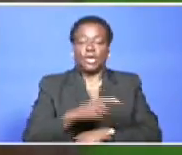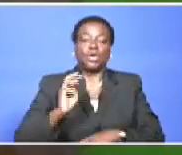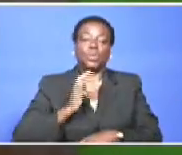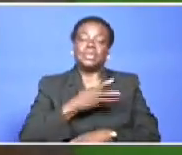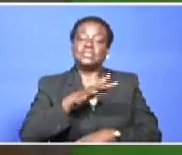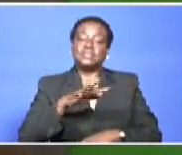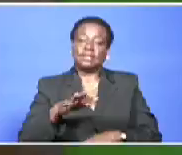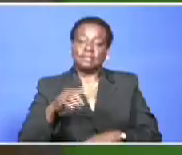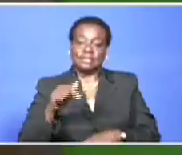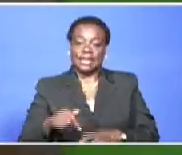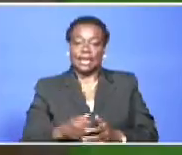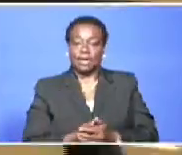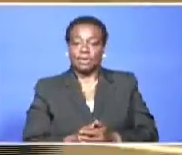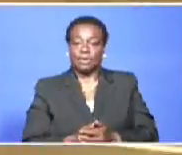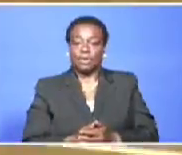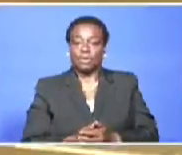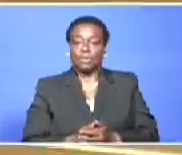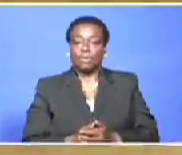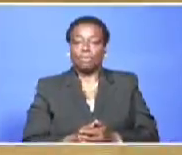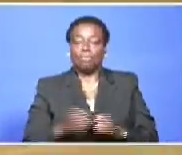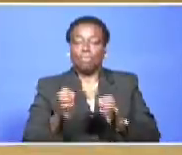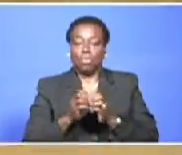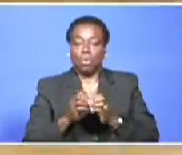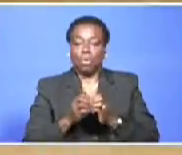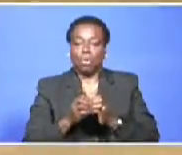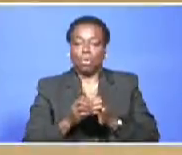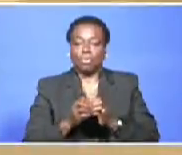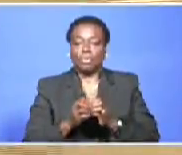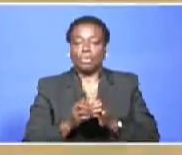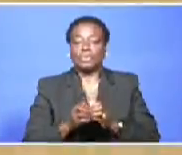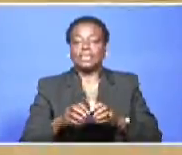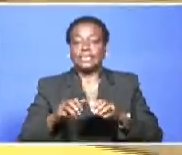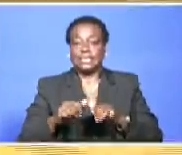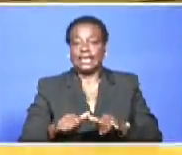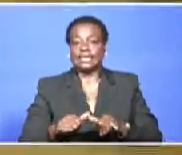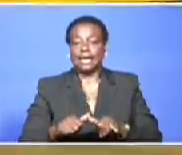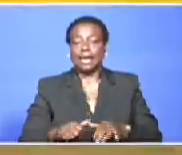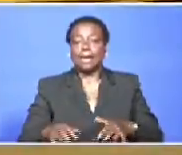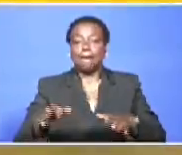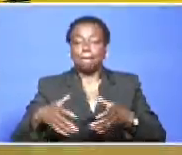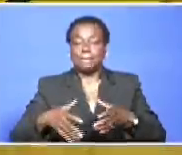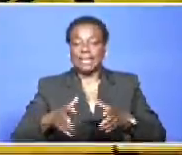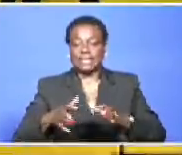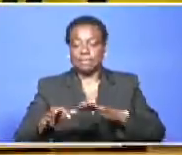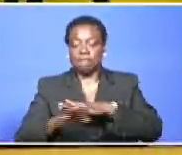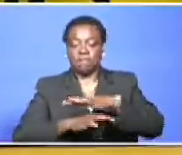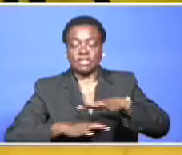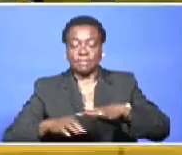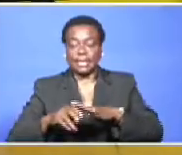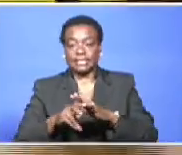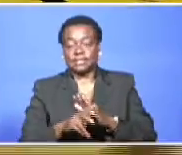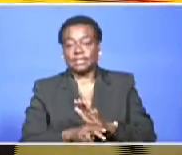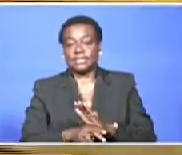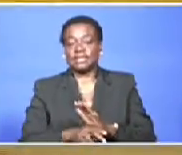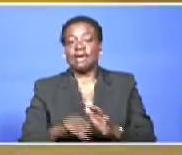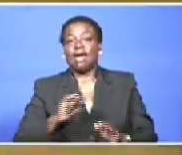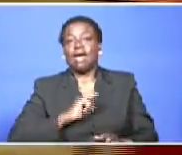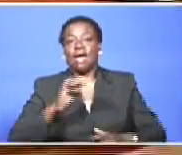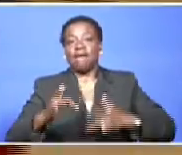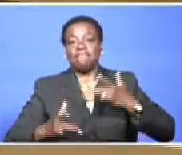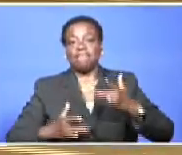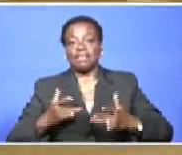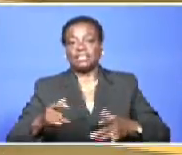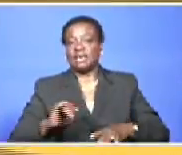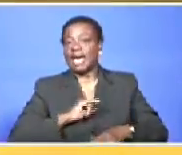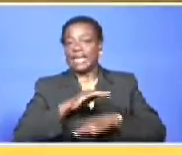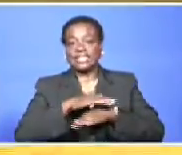didn't go as fast, play to their pace, and we just stick to our basketball fundamentals. I still felt like I didn't play